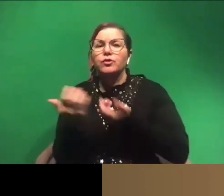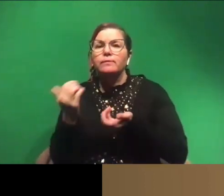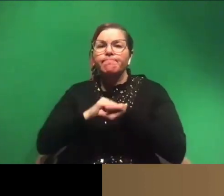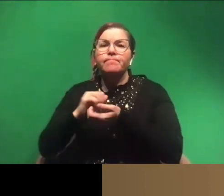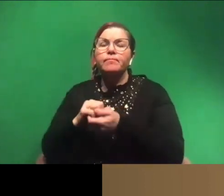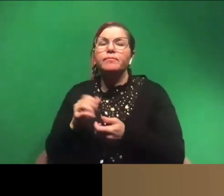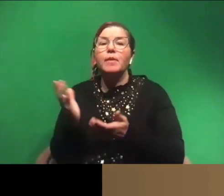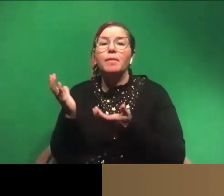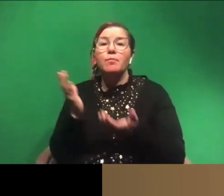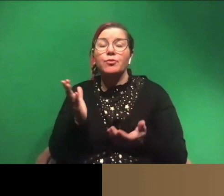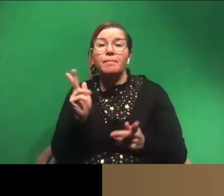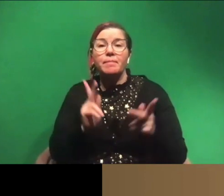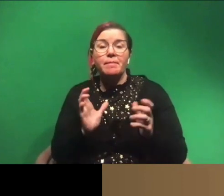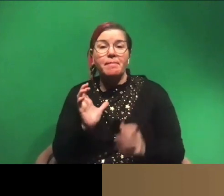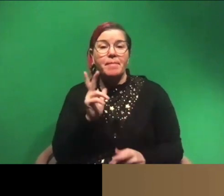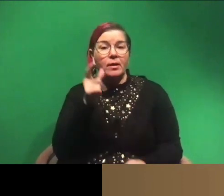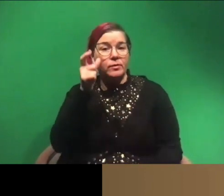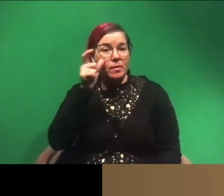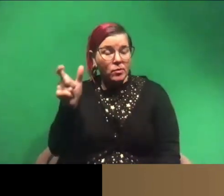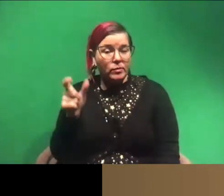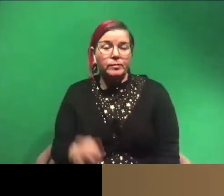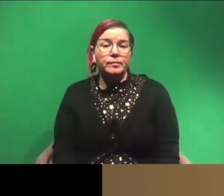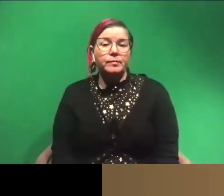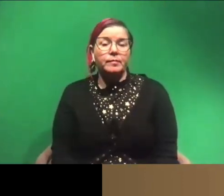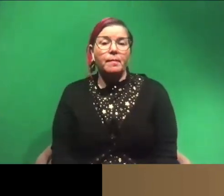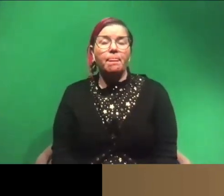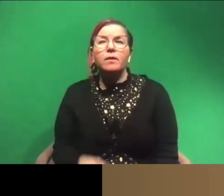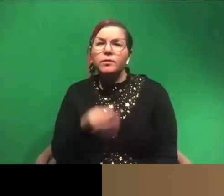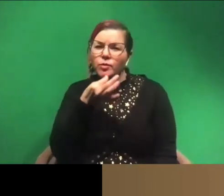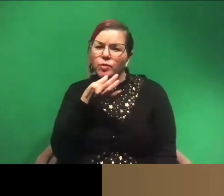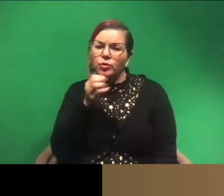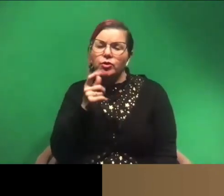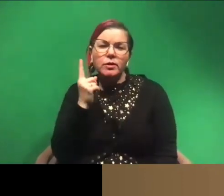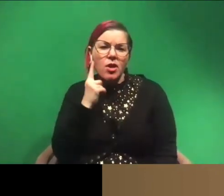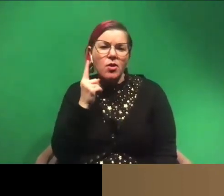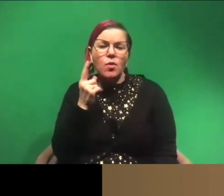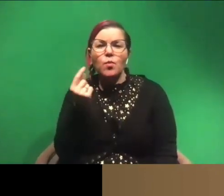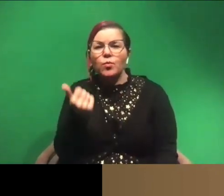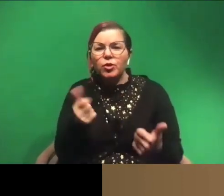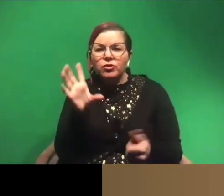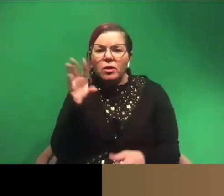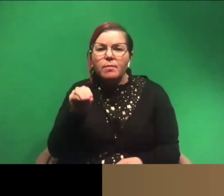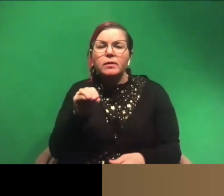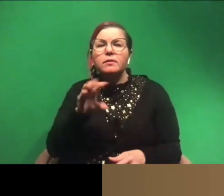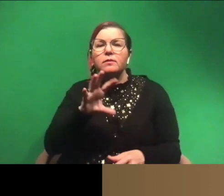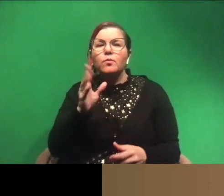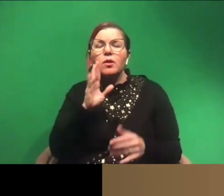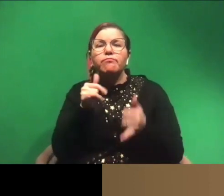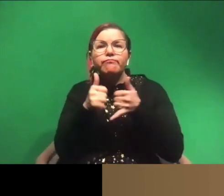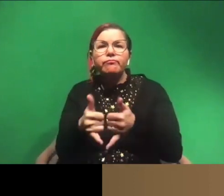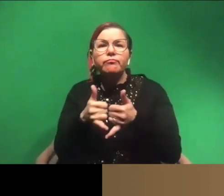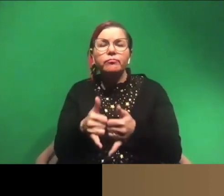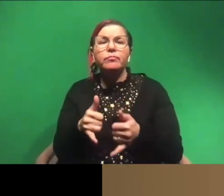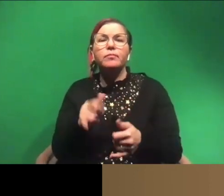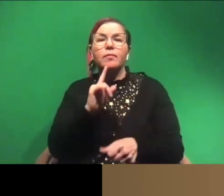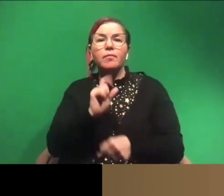humanity back to the moon. So actually, sometime soon, we should be hearing about what companies might be getting awards for